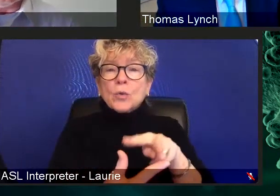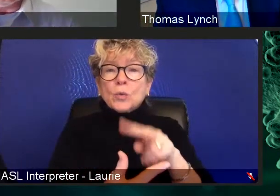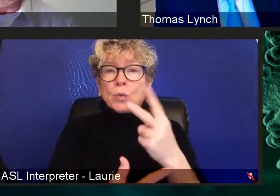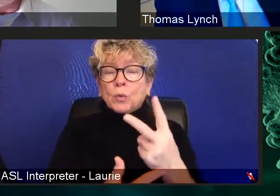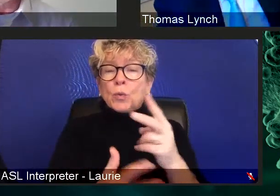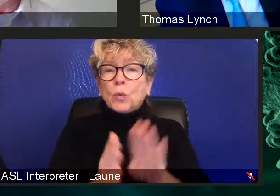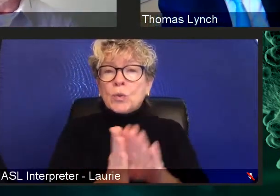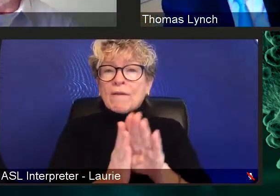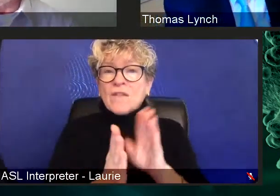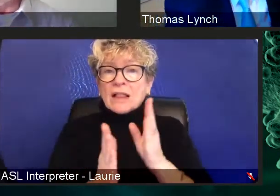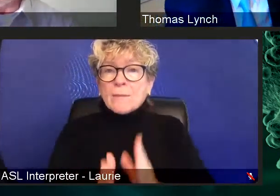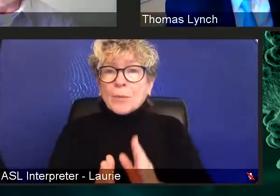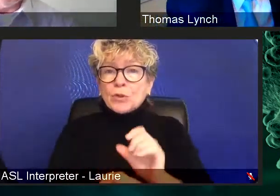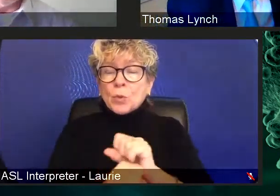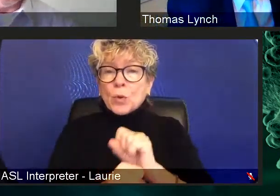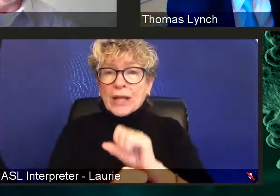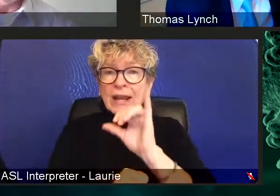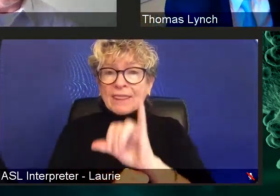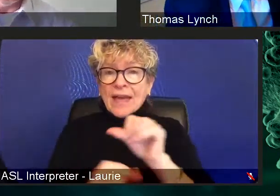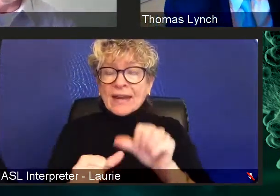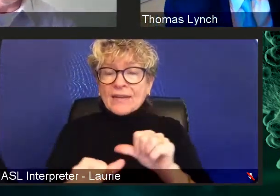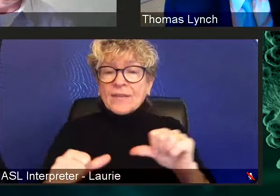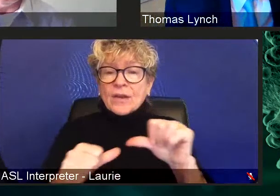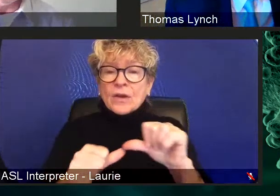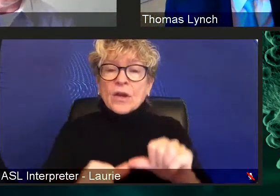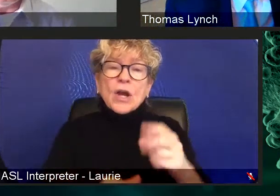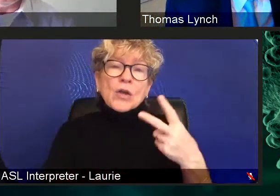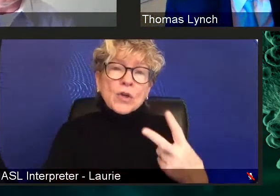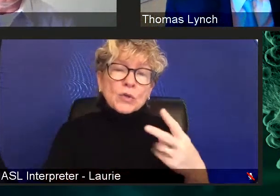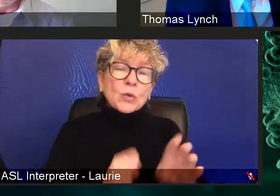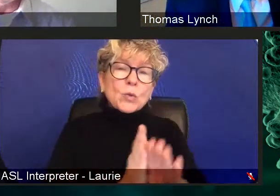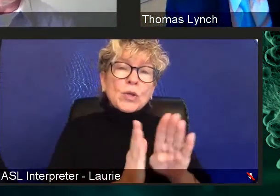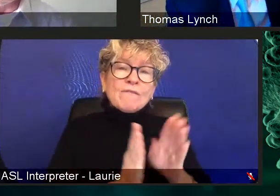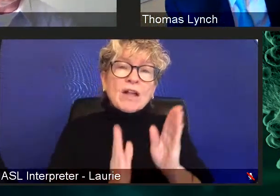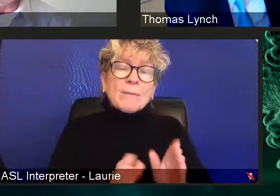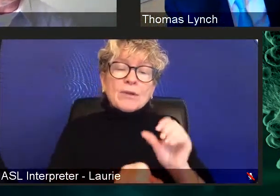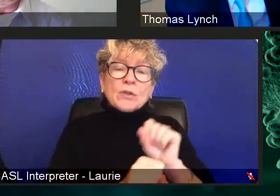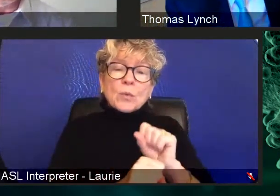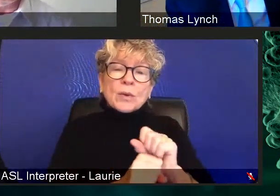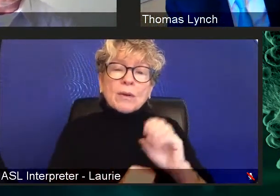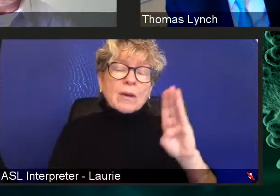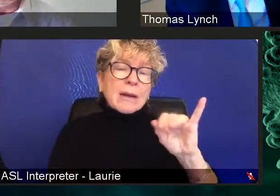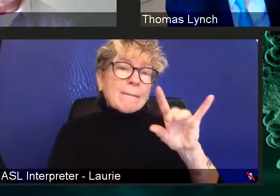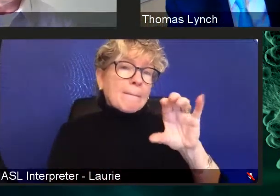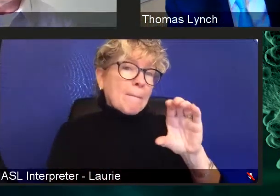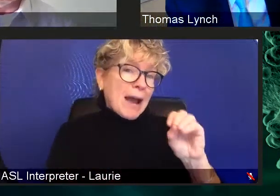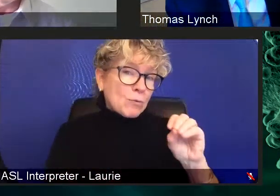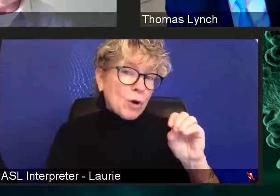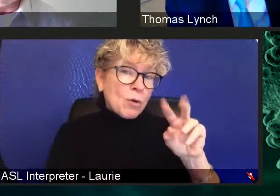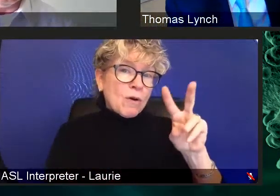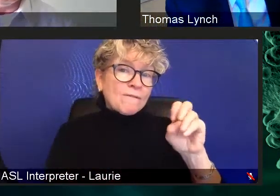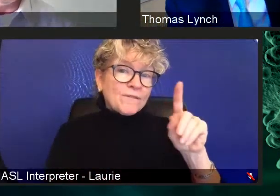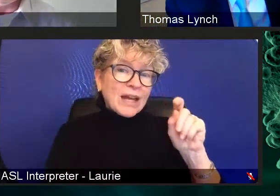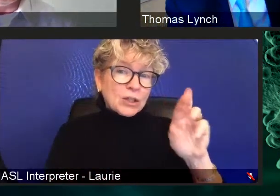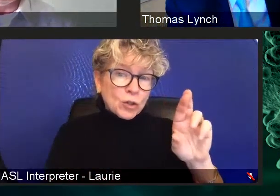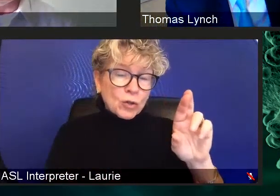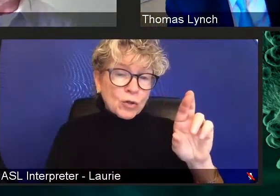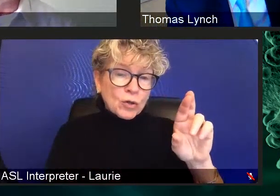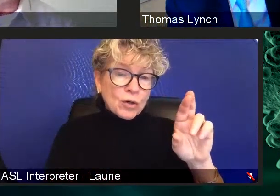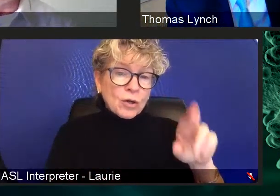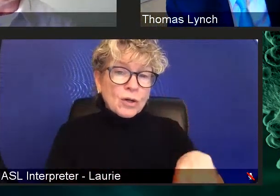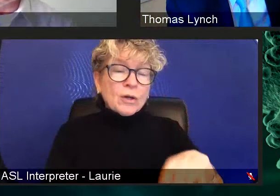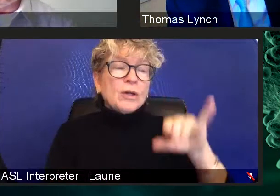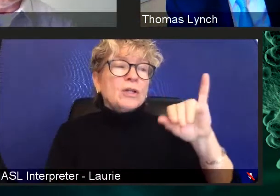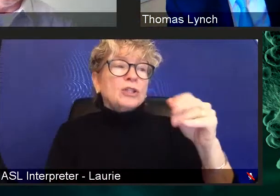that space. There are two developers that we're working closely with in the viral vector space. That includes Janssen and